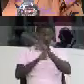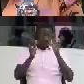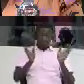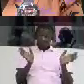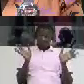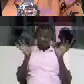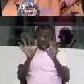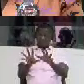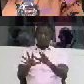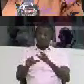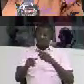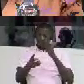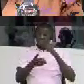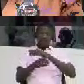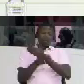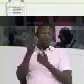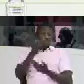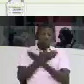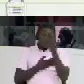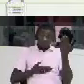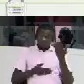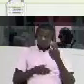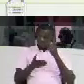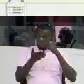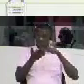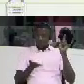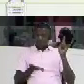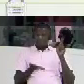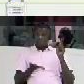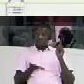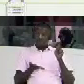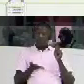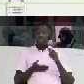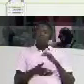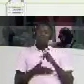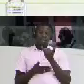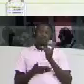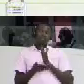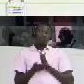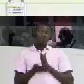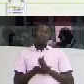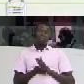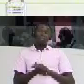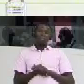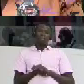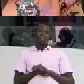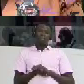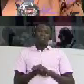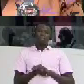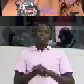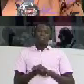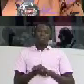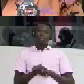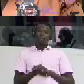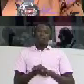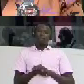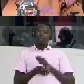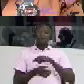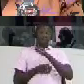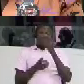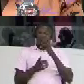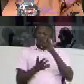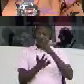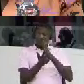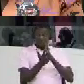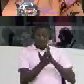that correct? yow yaay joxe ndigal bi pour ñëpp dajaloo benn place noonu la. It's true. And the parade itself, you would be the one